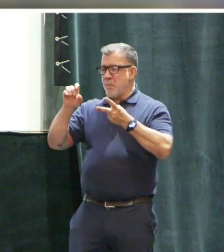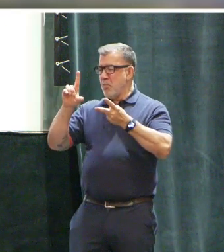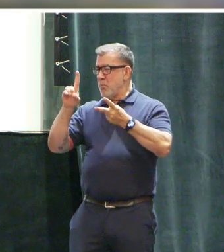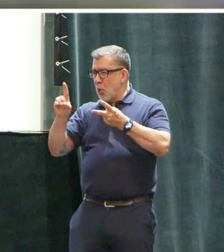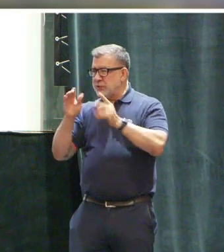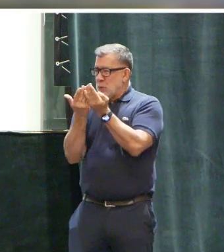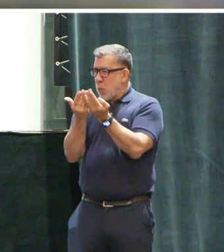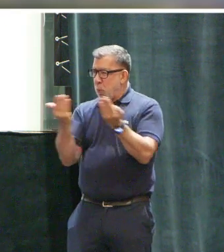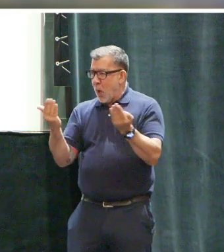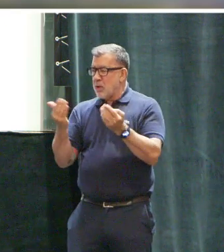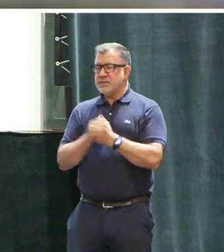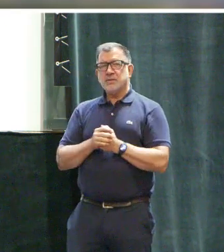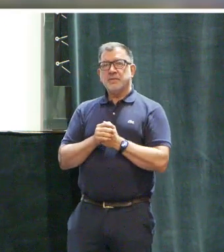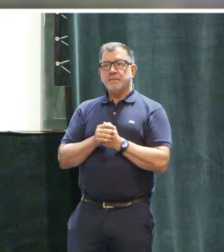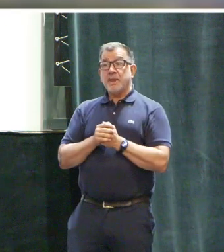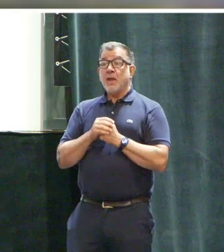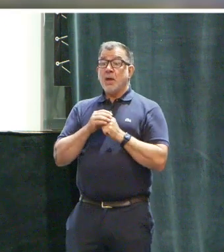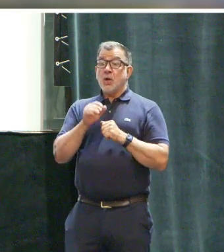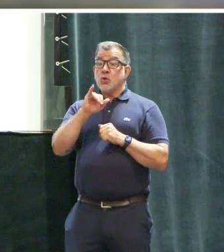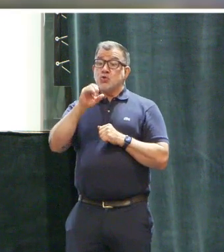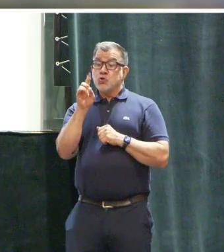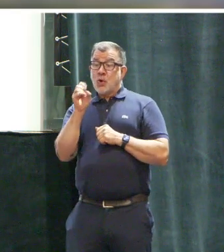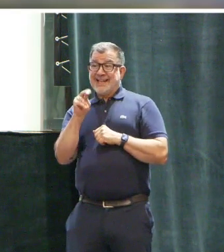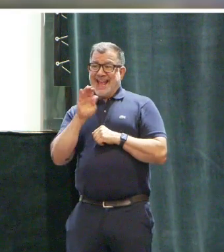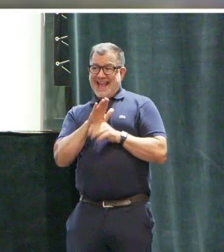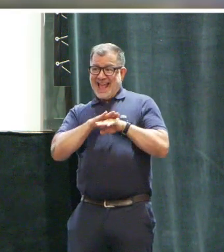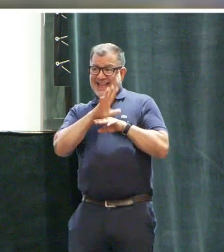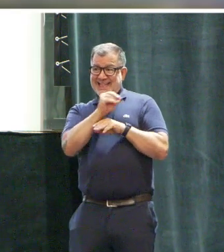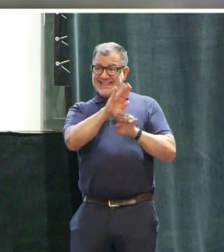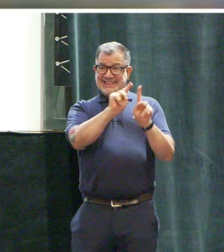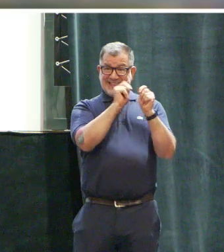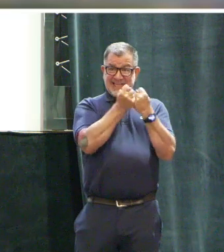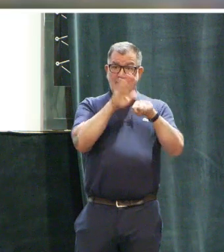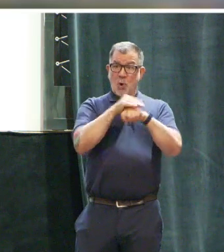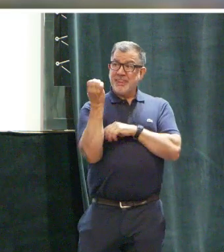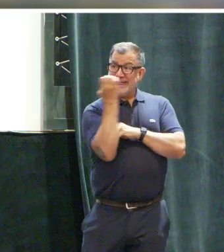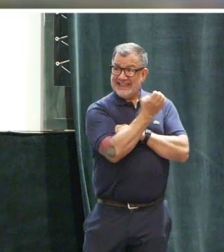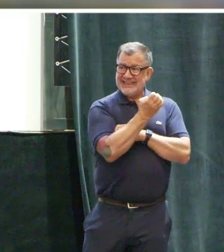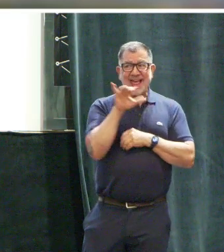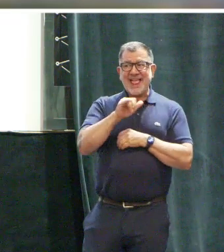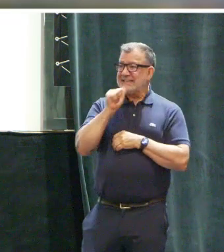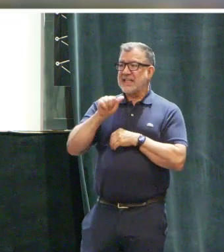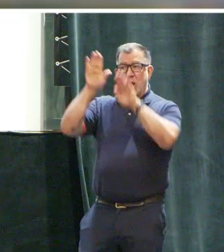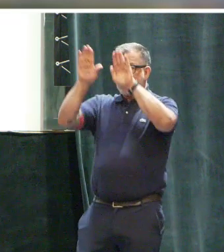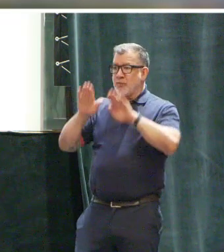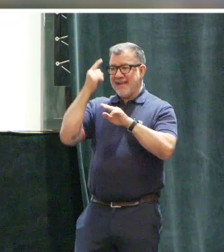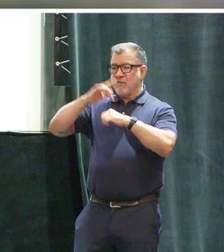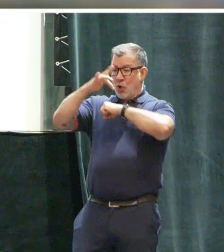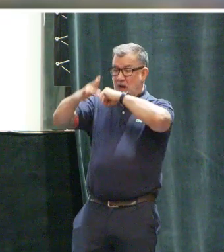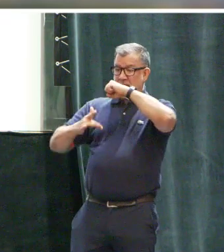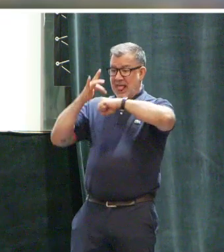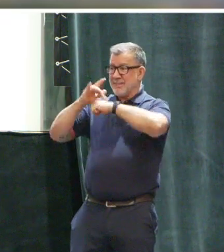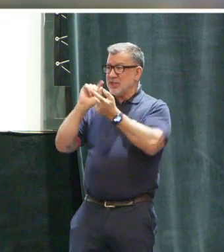and the team who on the east side talked about how that is actually not great for climate change because it all retains